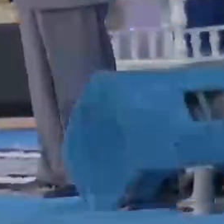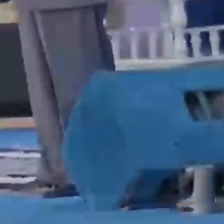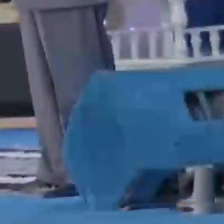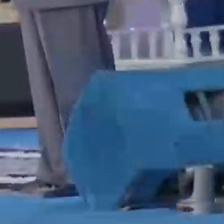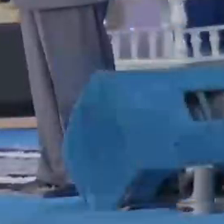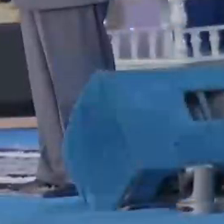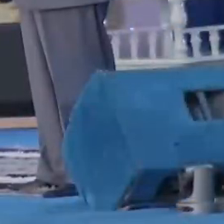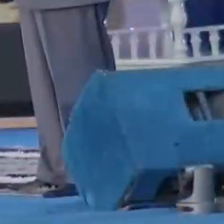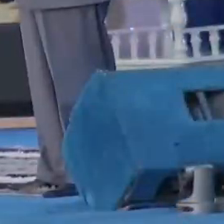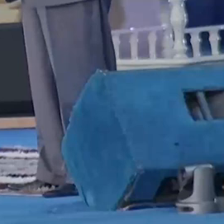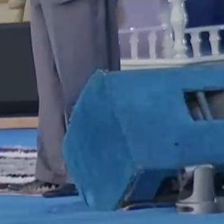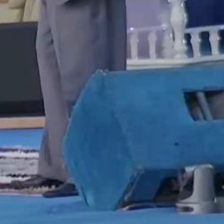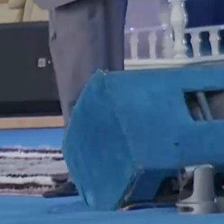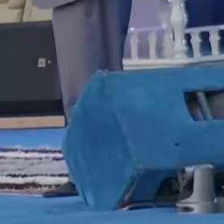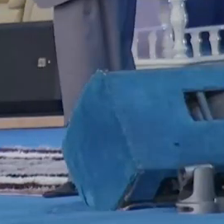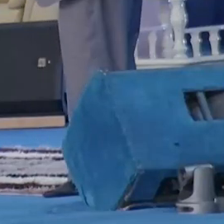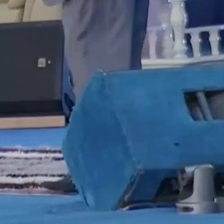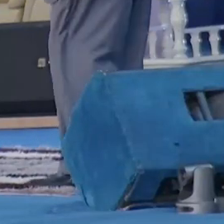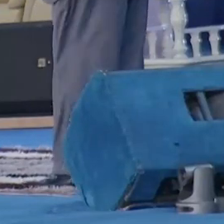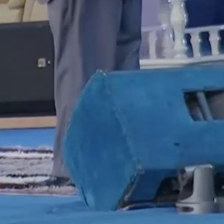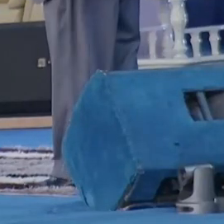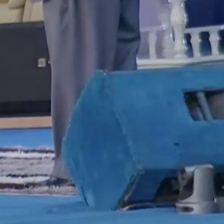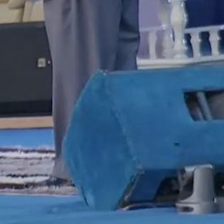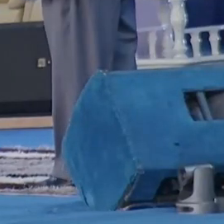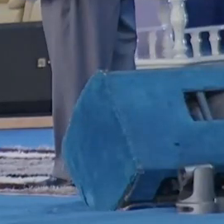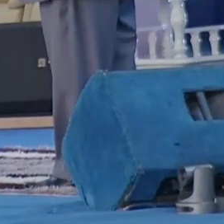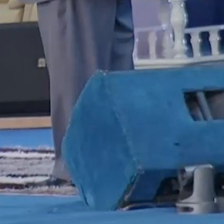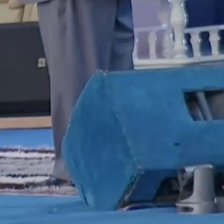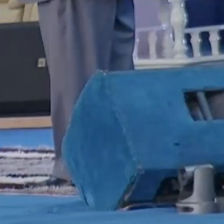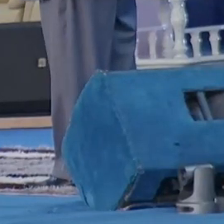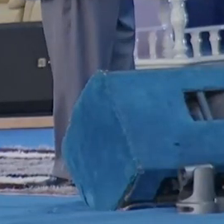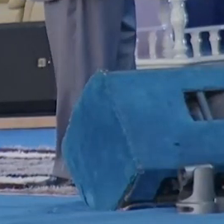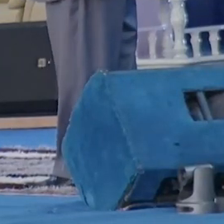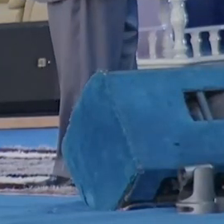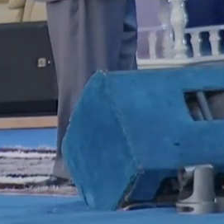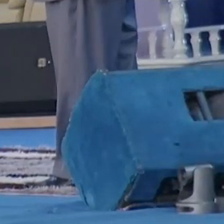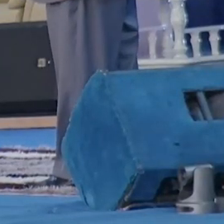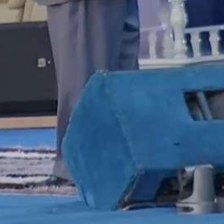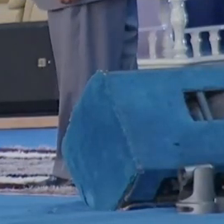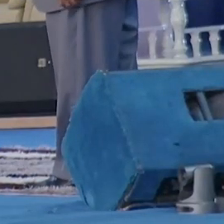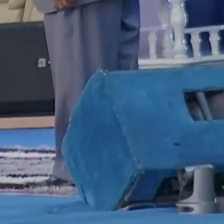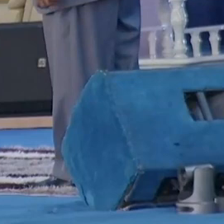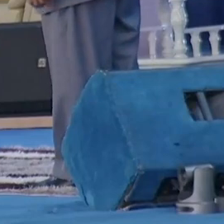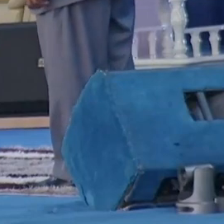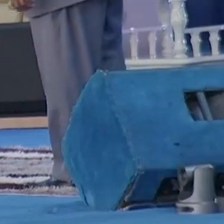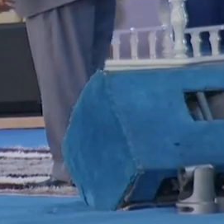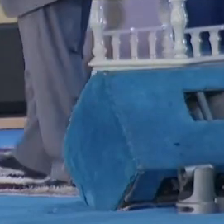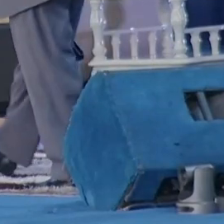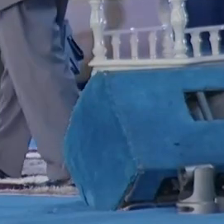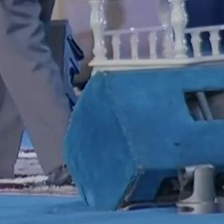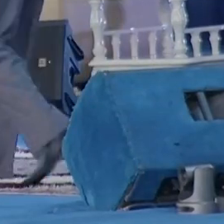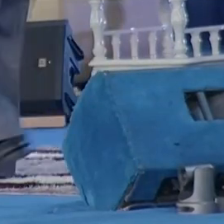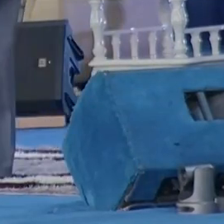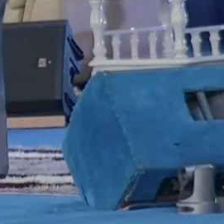but now we have the Gentile world. And God said that he has given Christ not just for a covenant to the Jews,